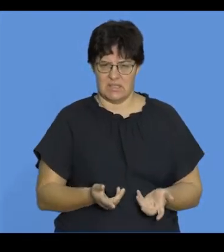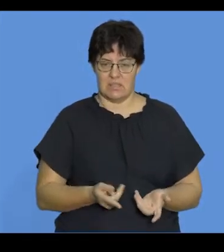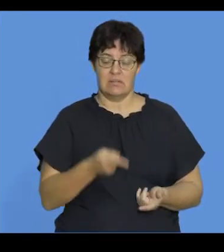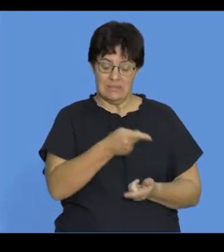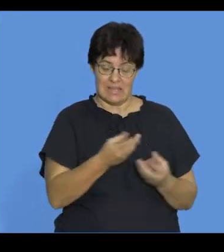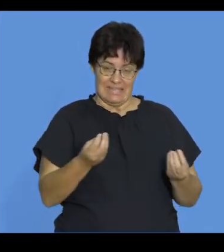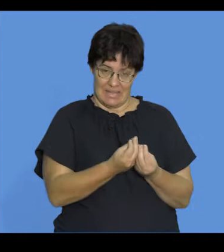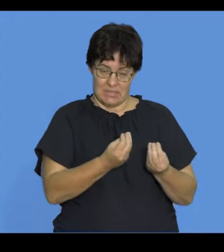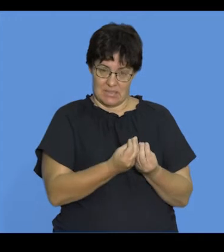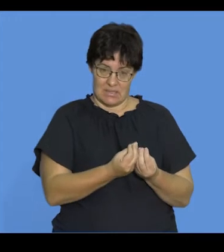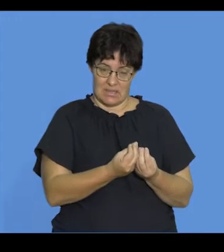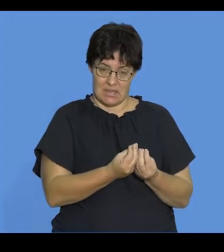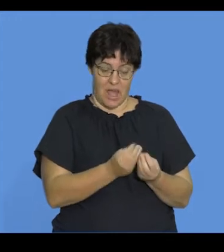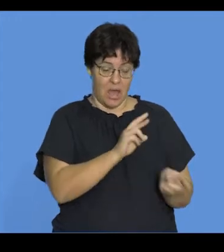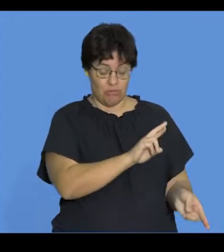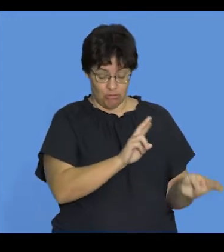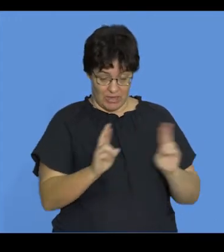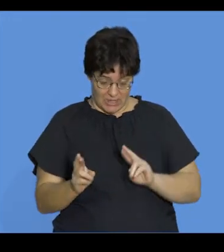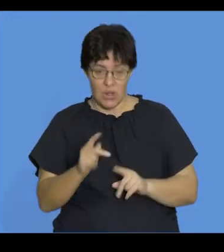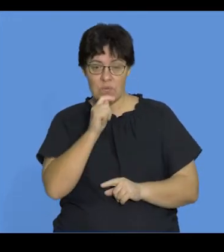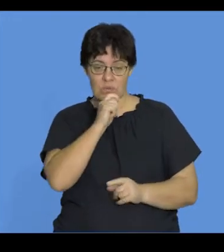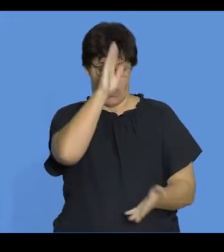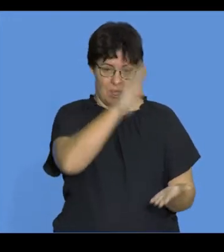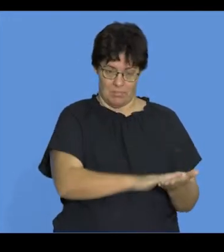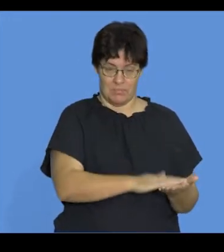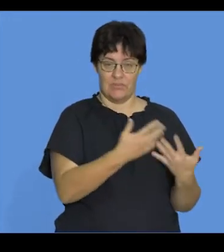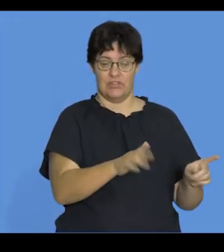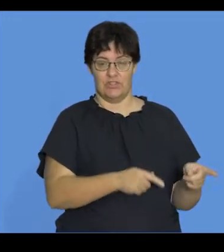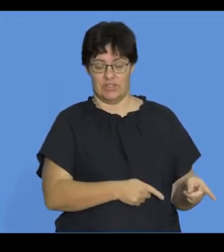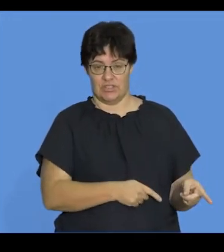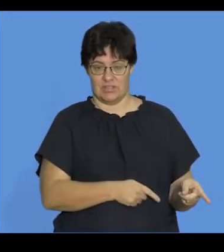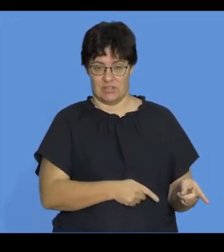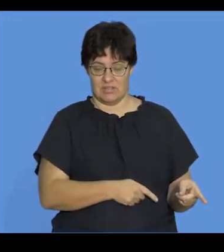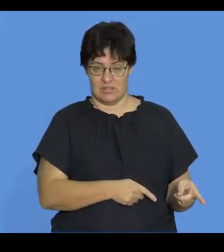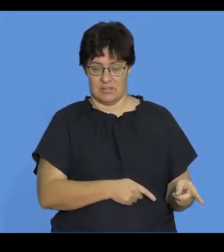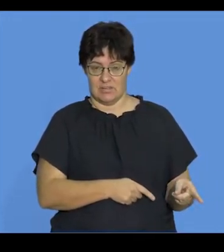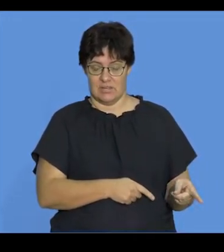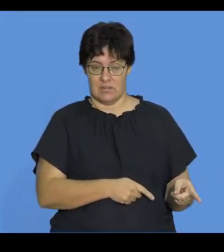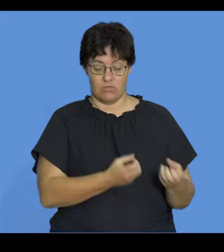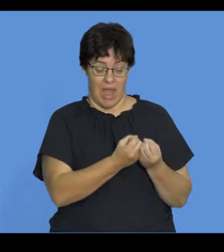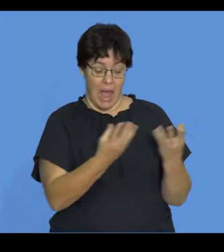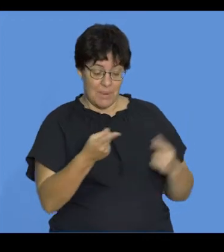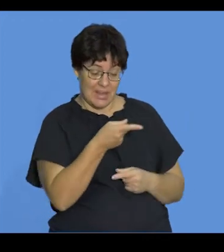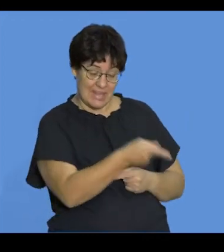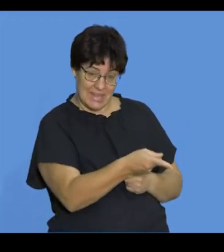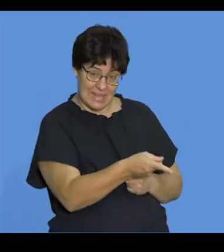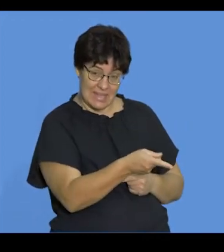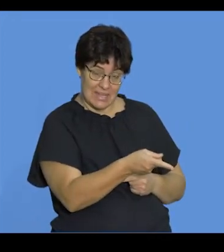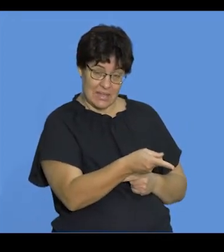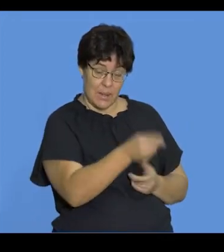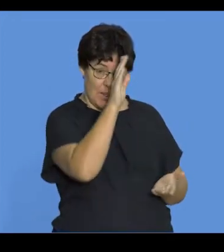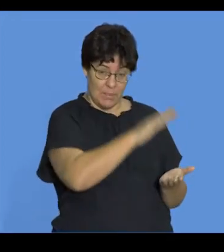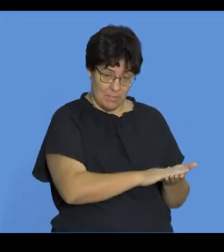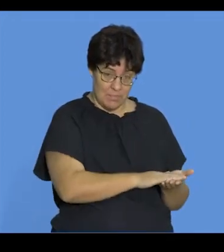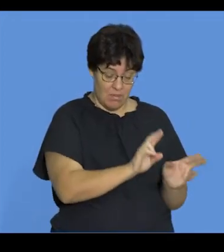the substance or the reactant that gets used up. So the amount of product that is obtained